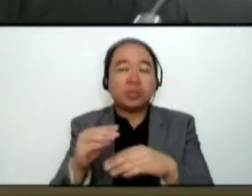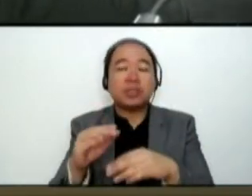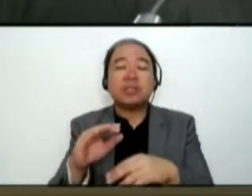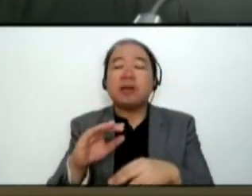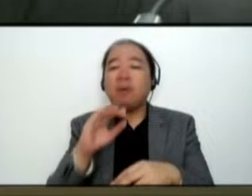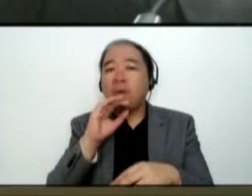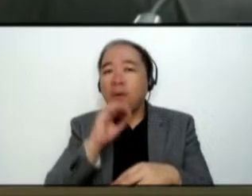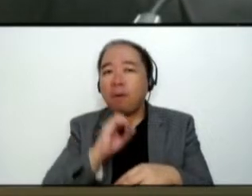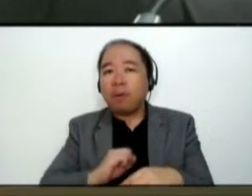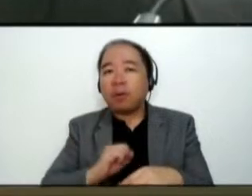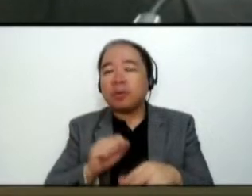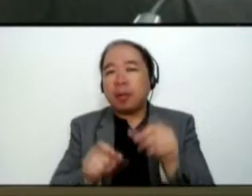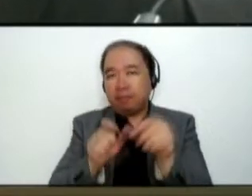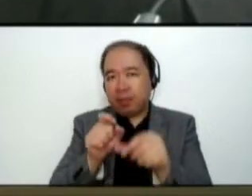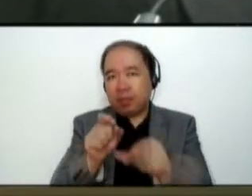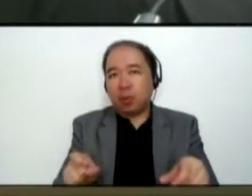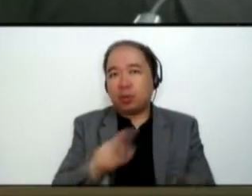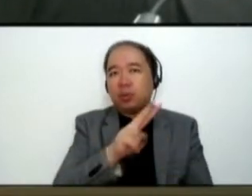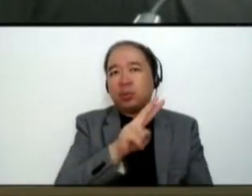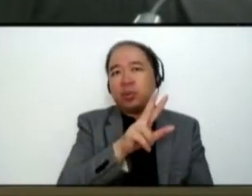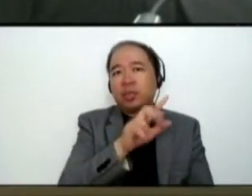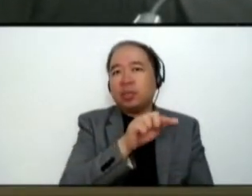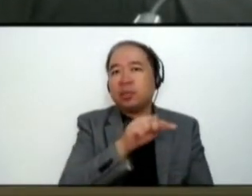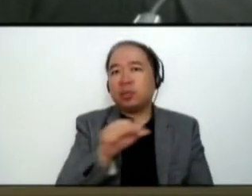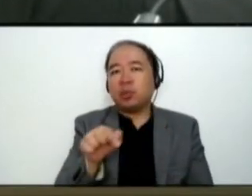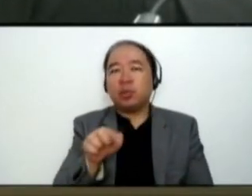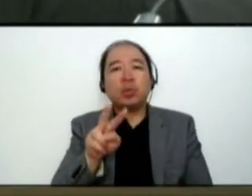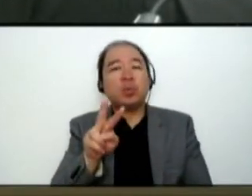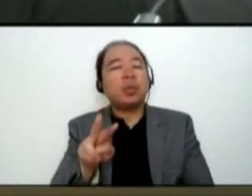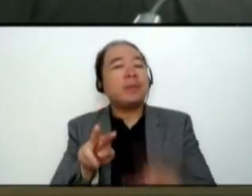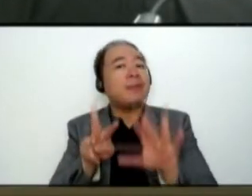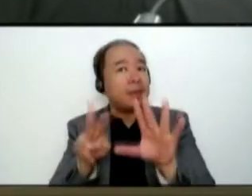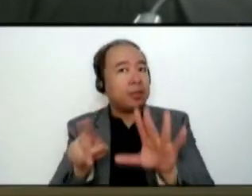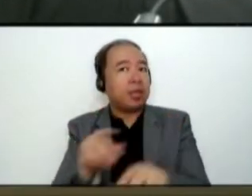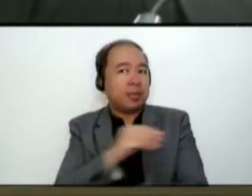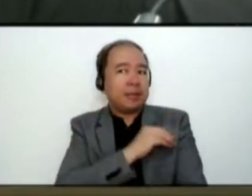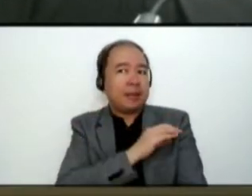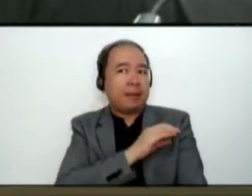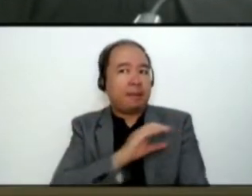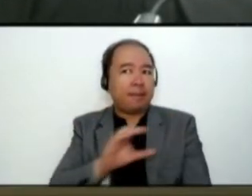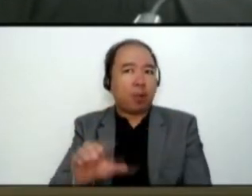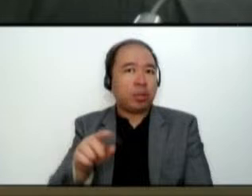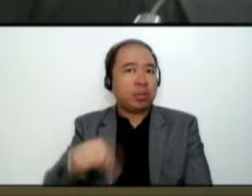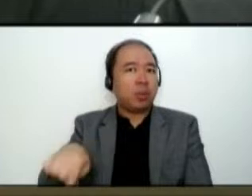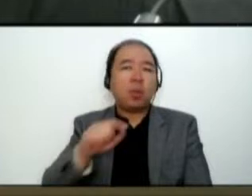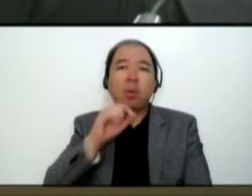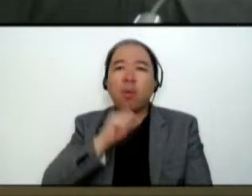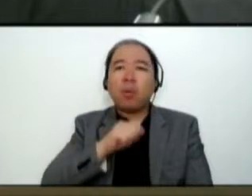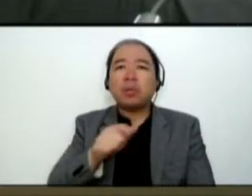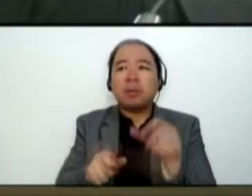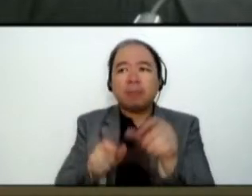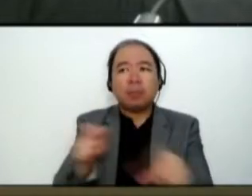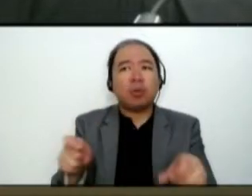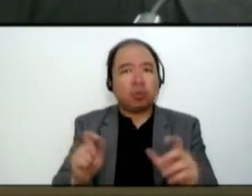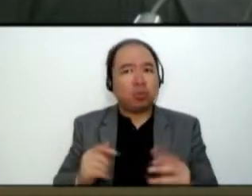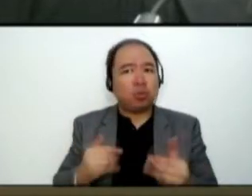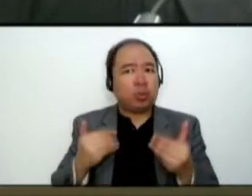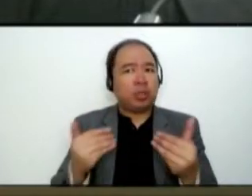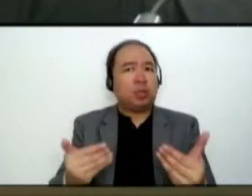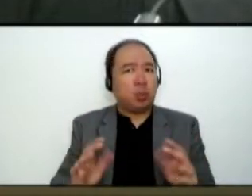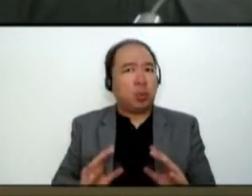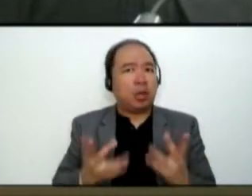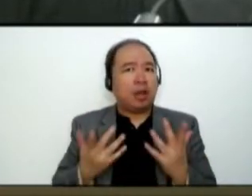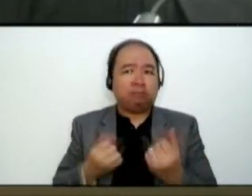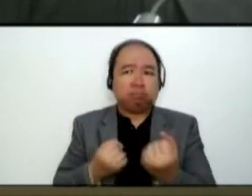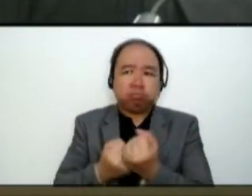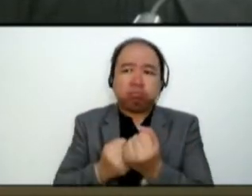2028, which aims to empower older persons and allow them to live healthy and productive lives as active members